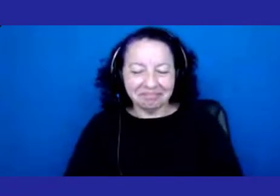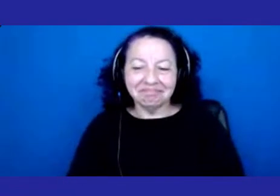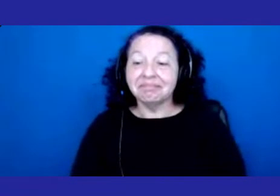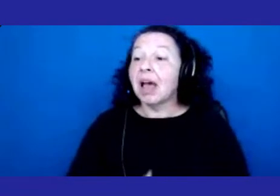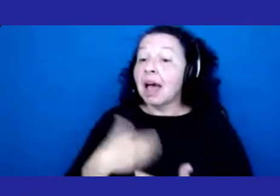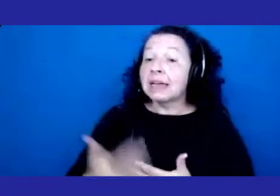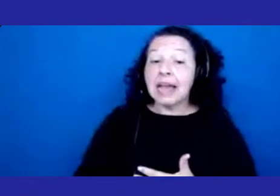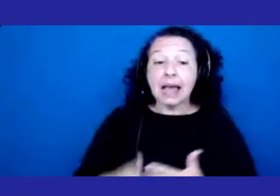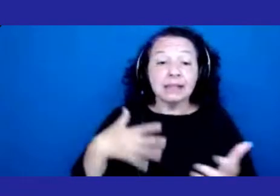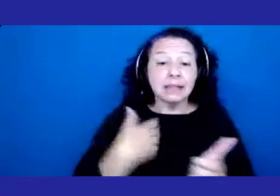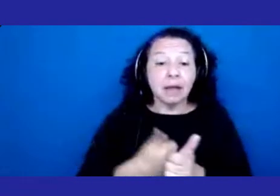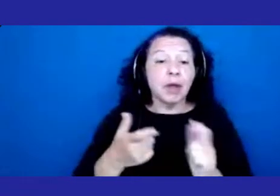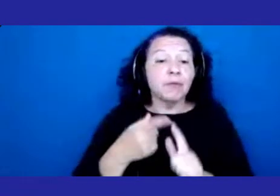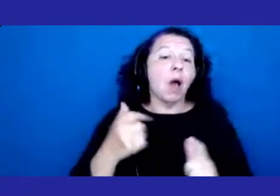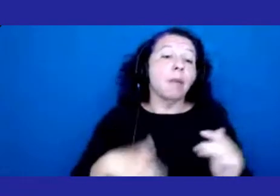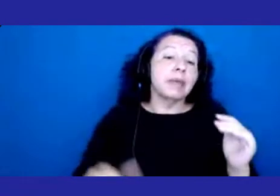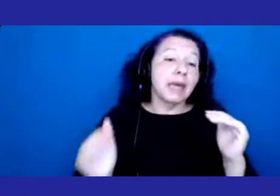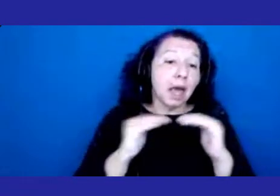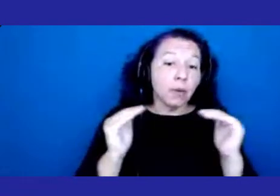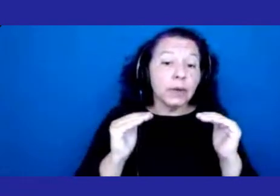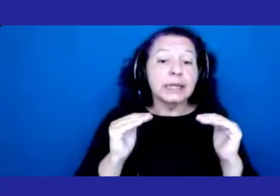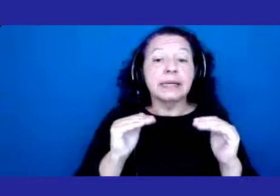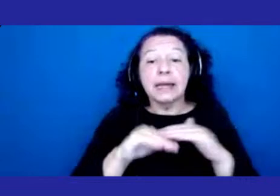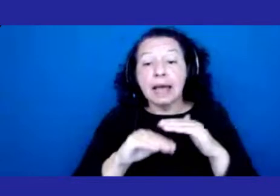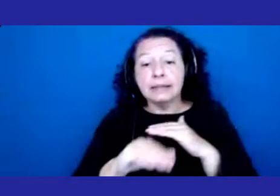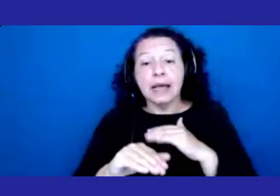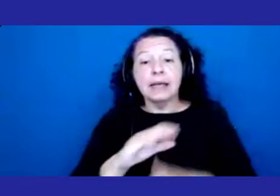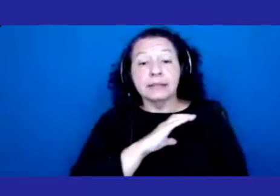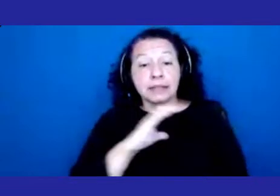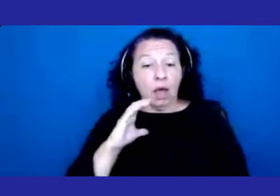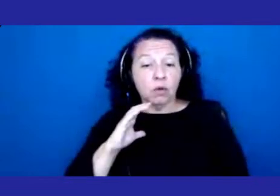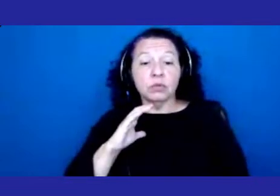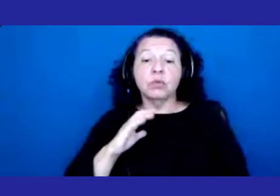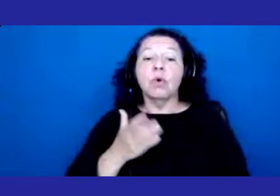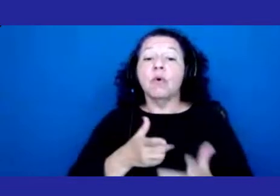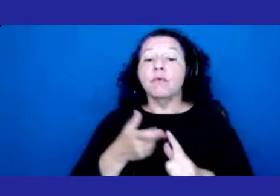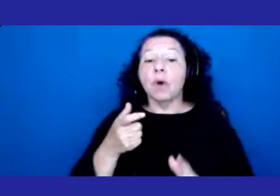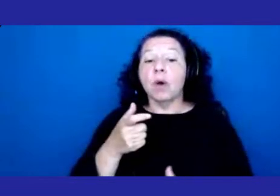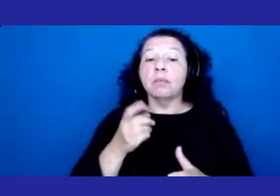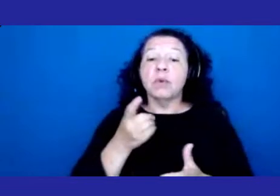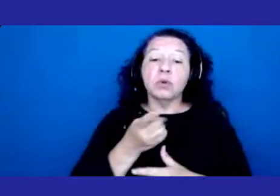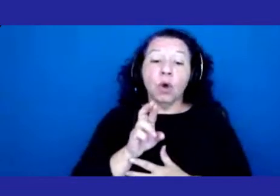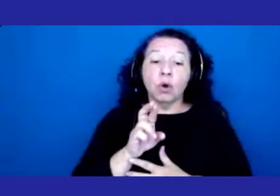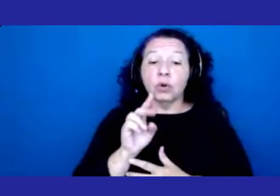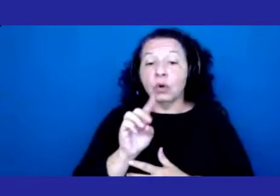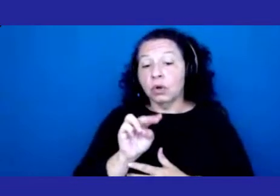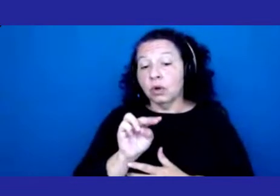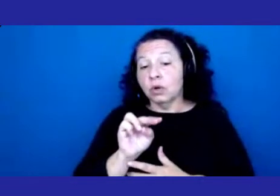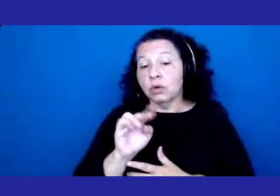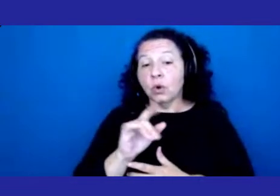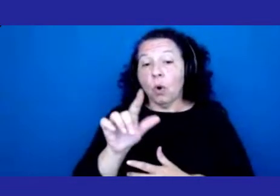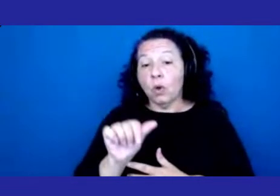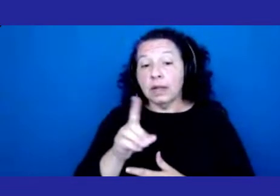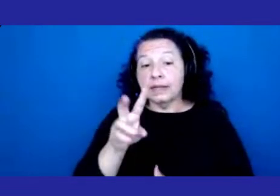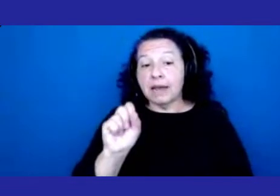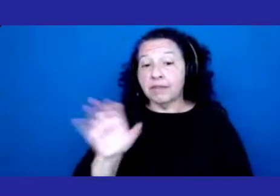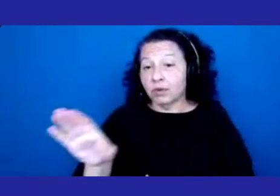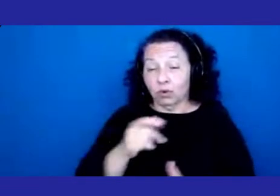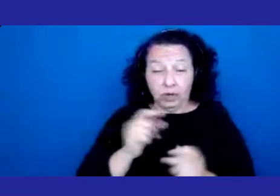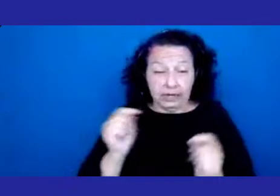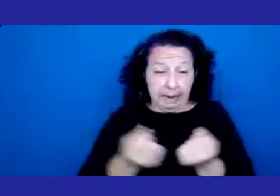from the Equity Access Council, update by Dr. Nicola Davis and her team. Great. Thank you so